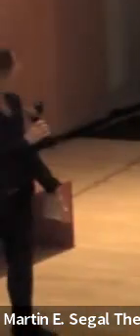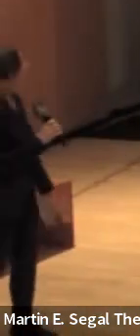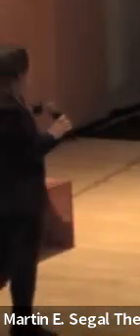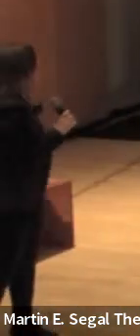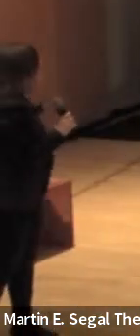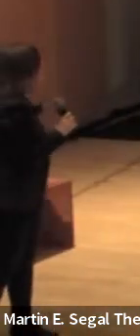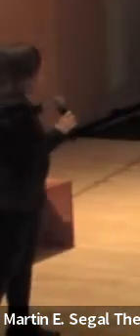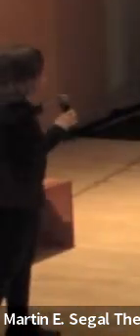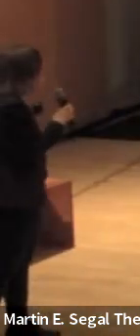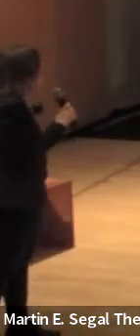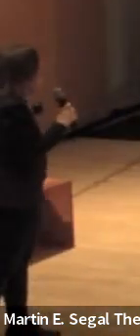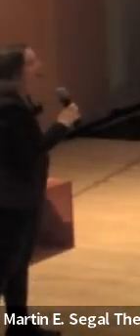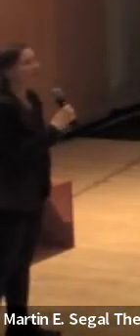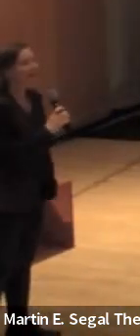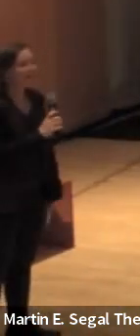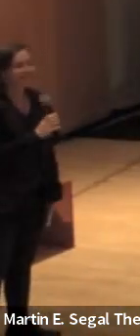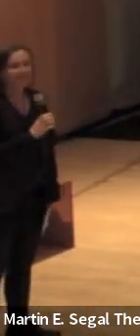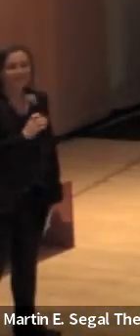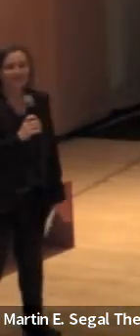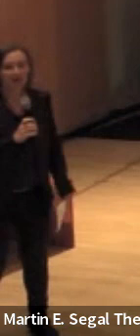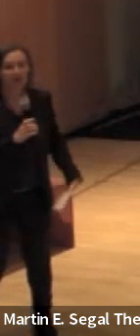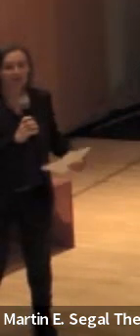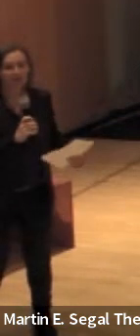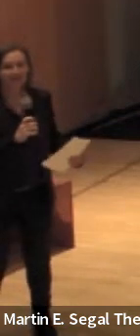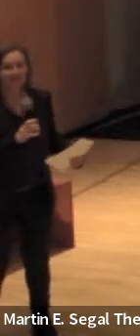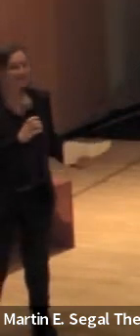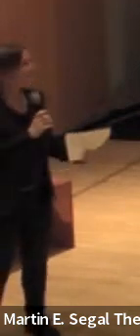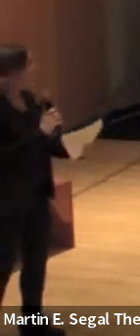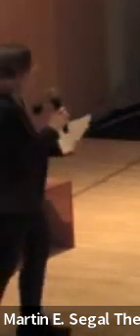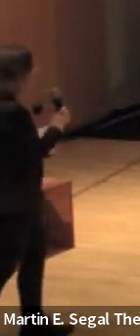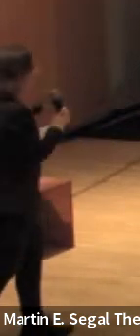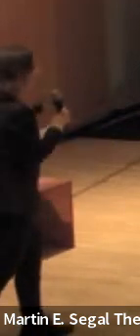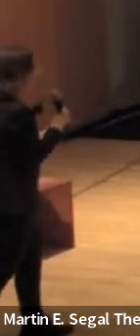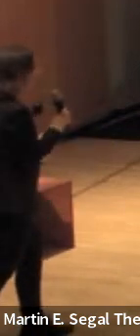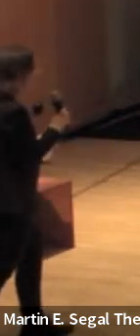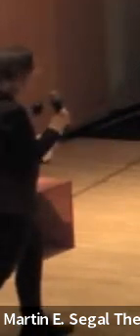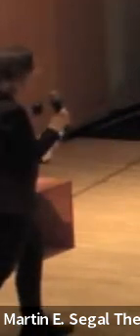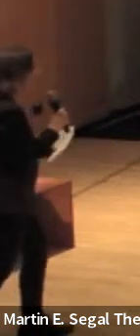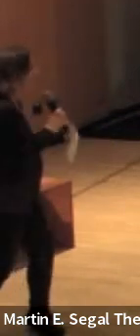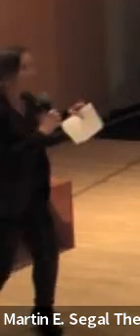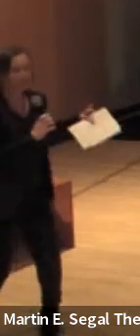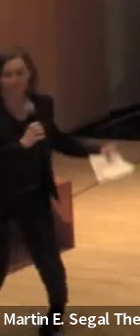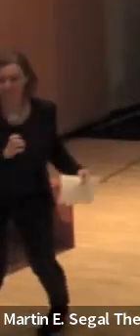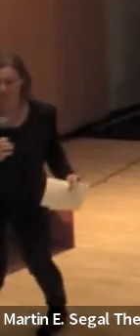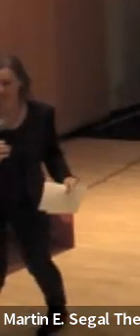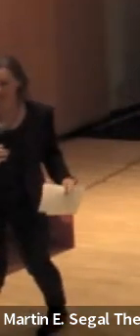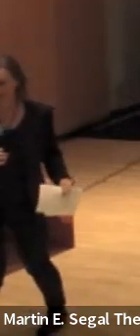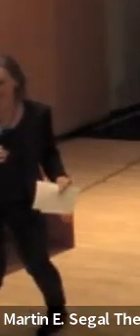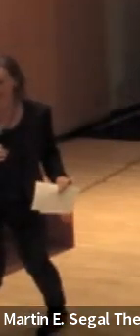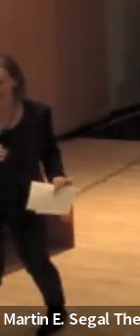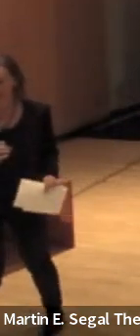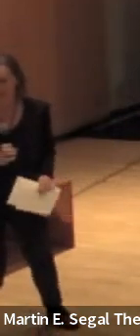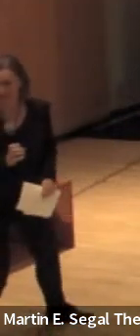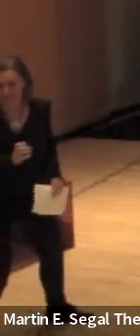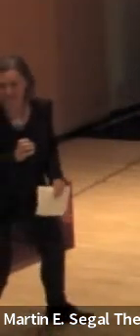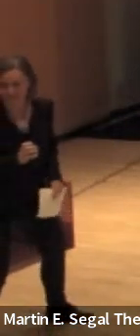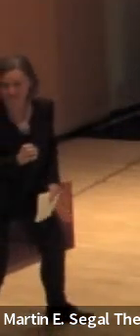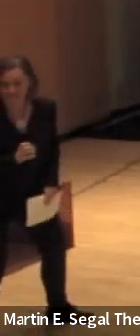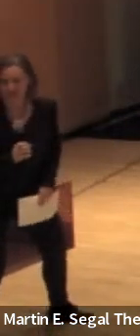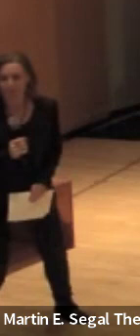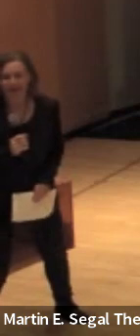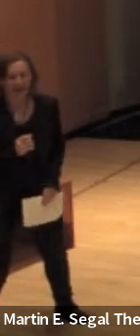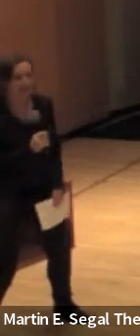two um okay so sakala was the third production that we did in